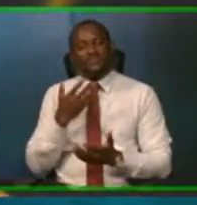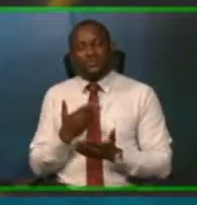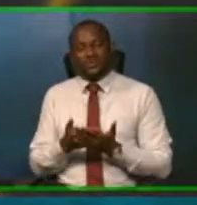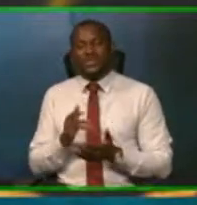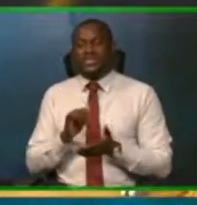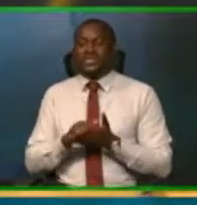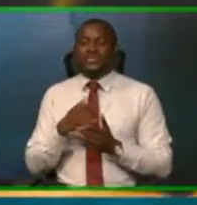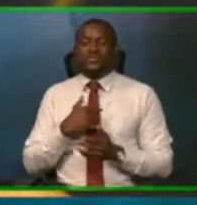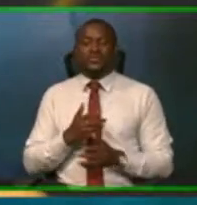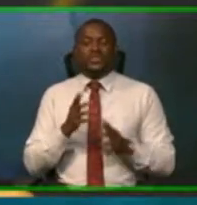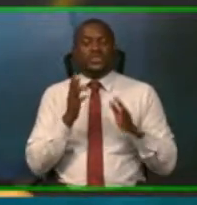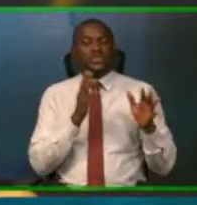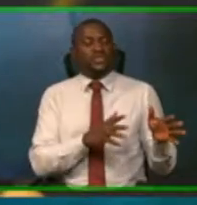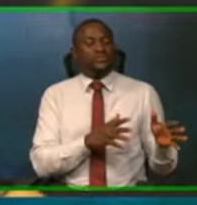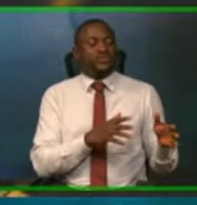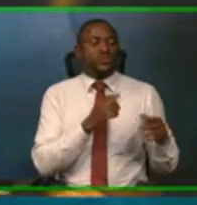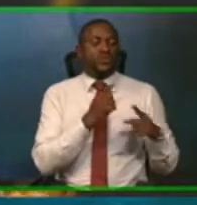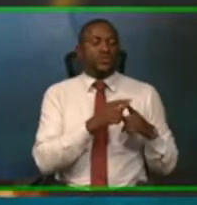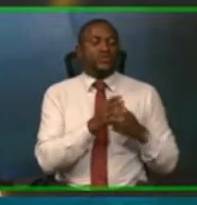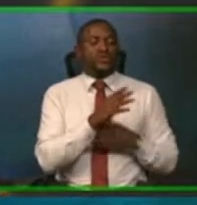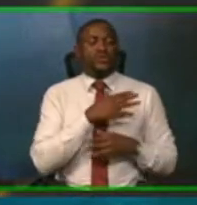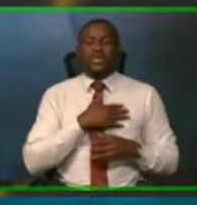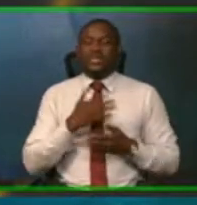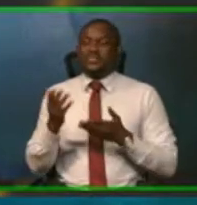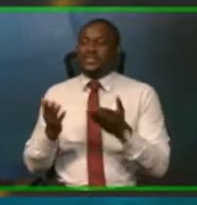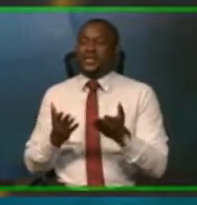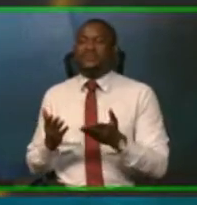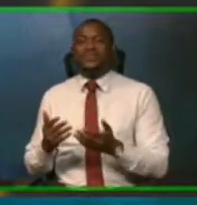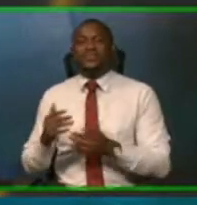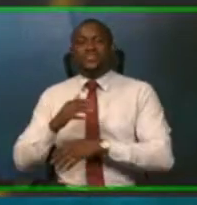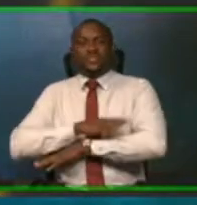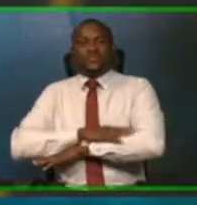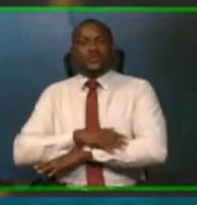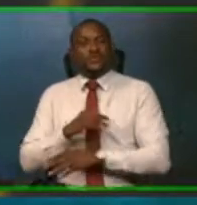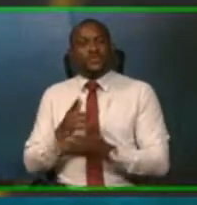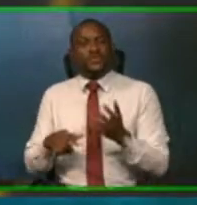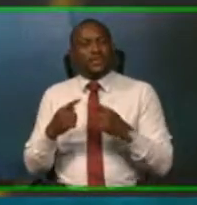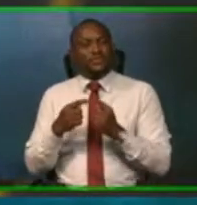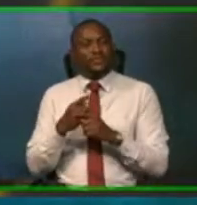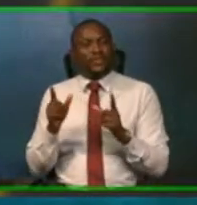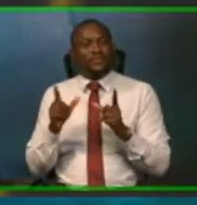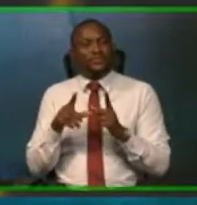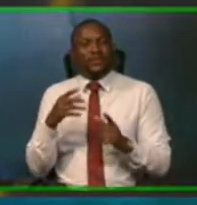word of God and serve tables. What level of focus and discipline and diligence?